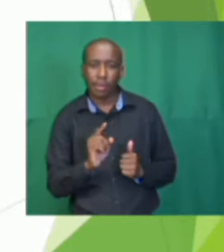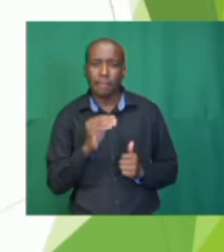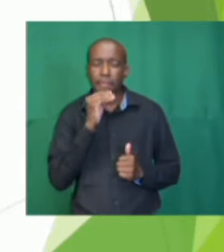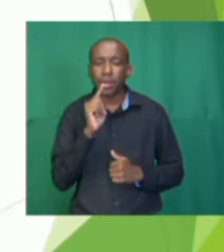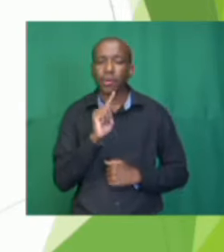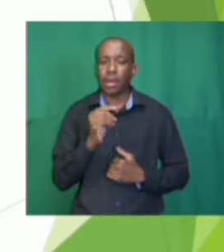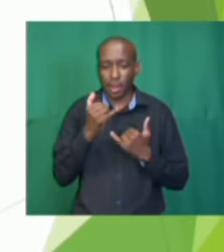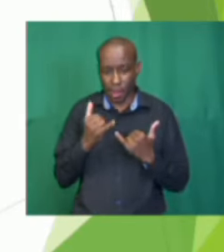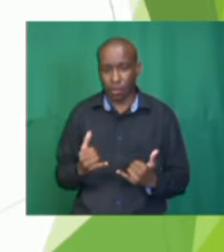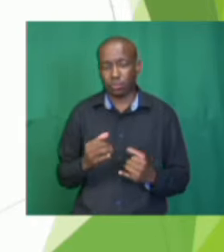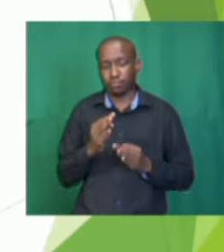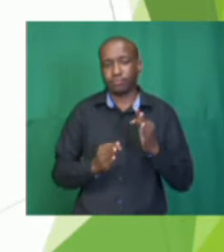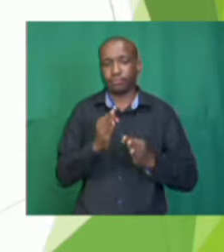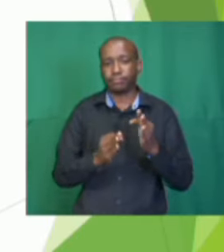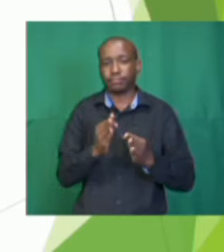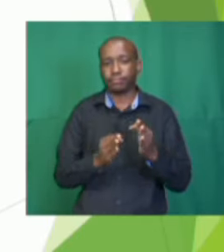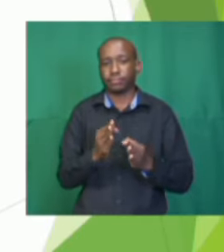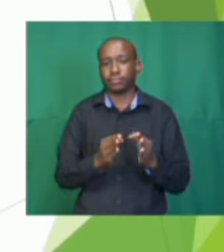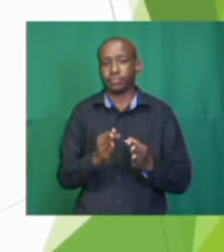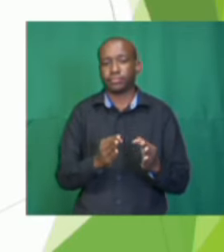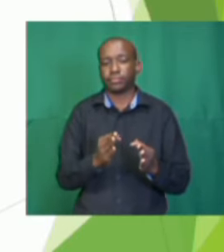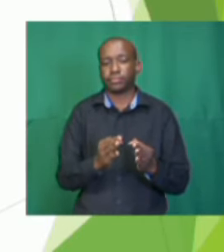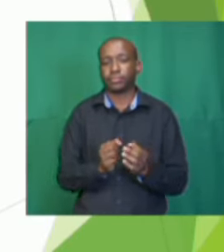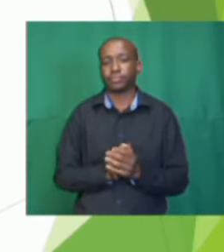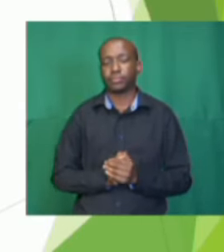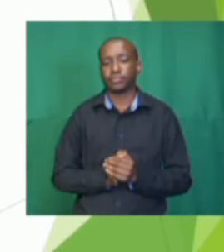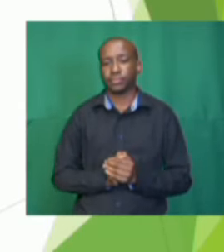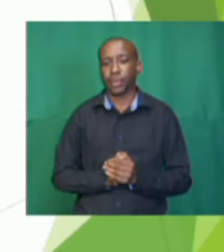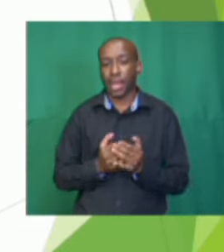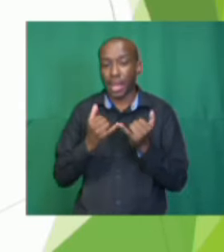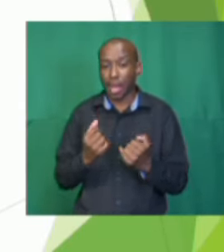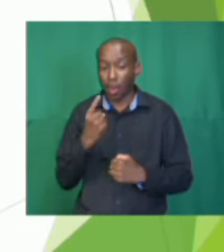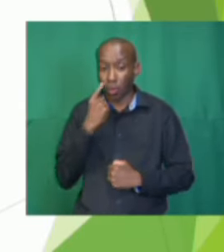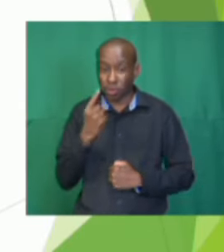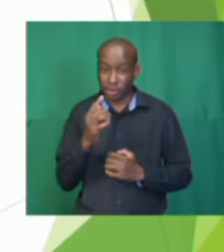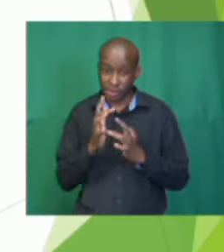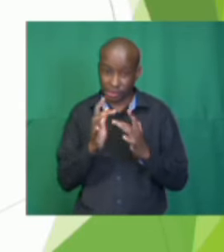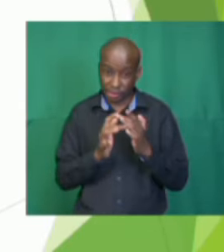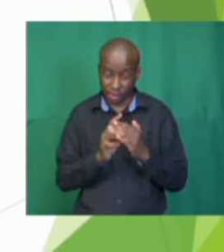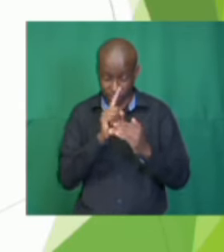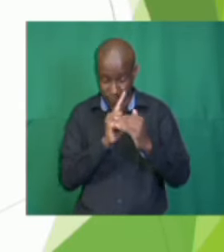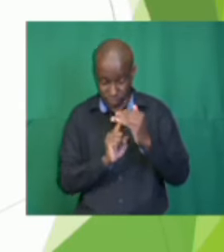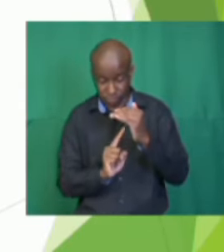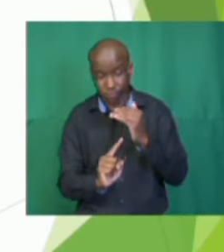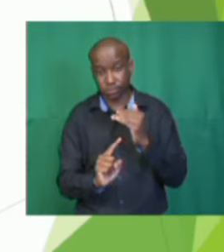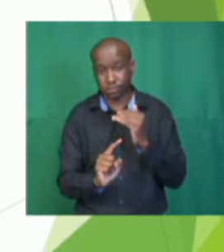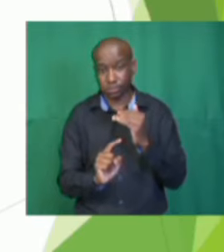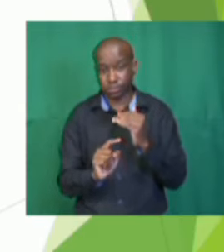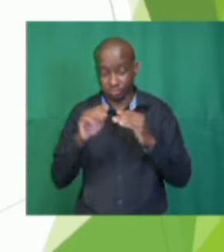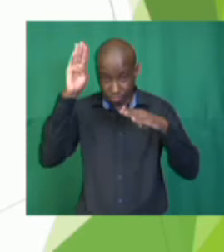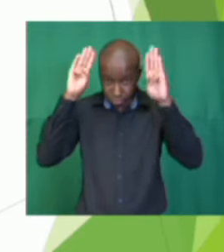meanings. Yes, we see Jesus Christ entering Jerusalem riding on a